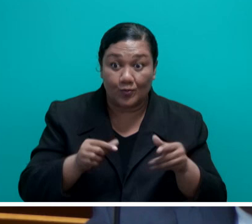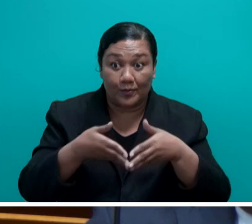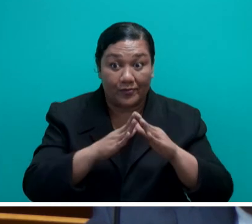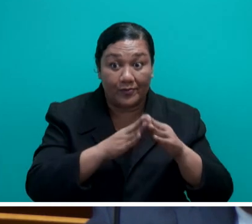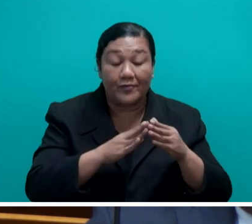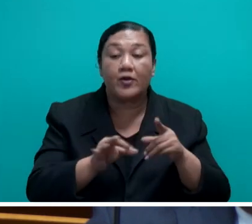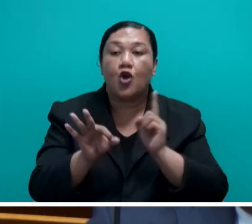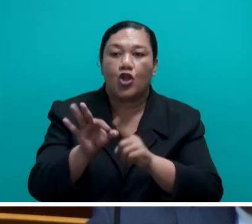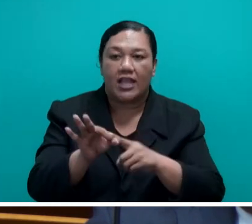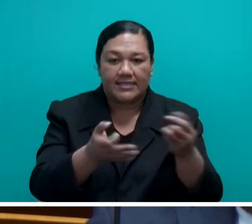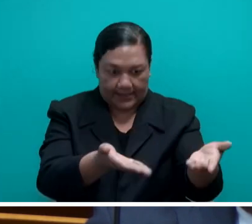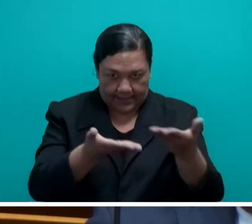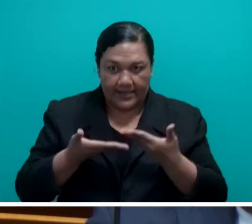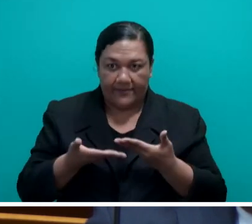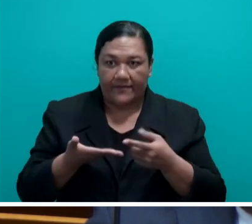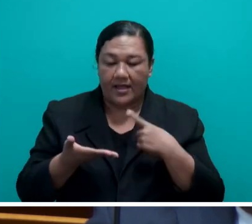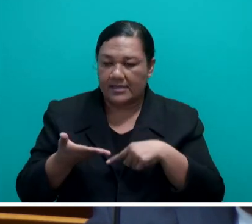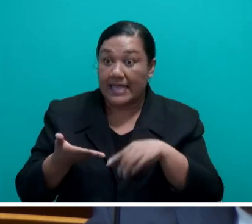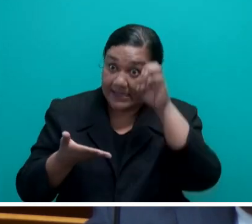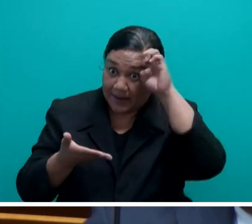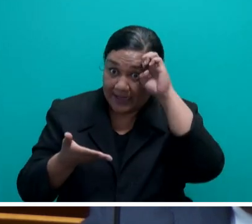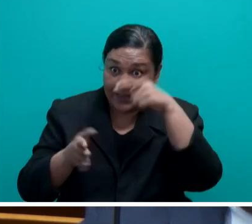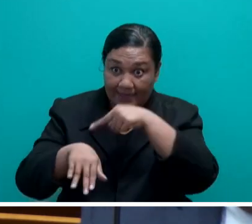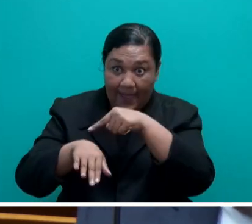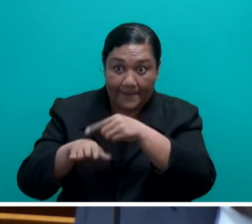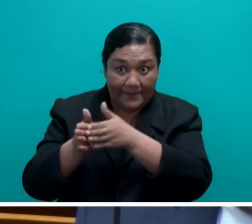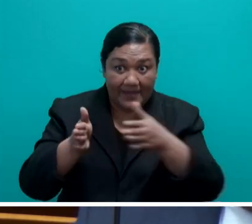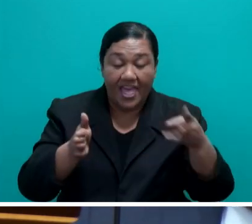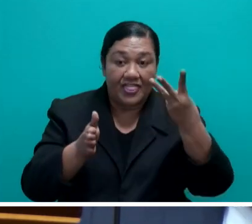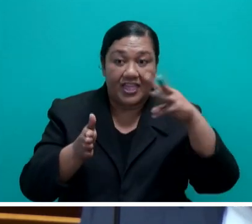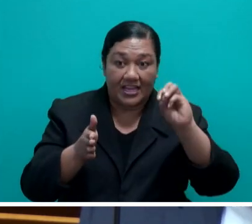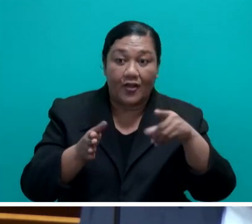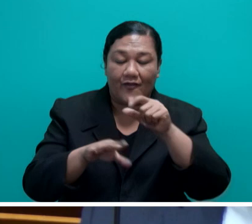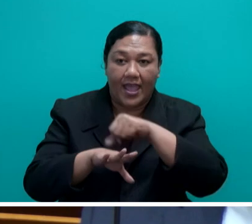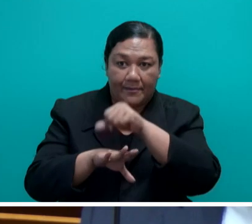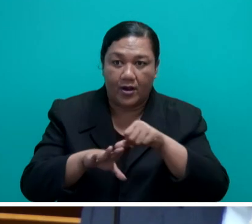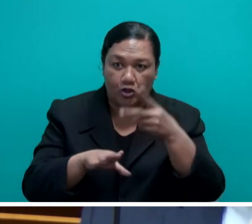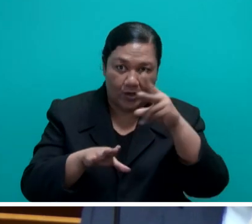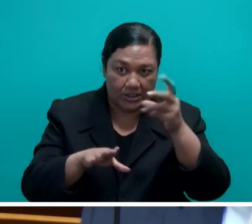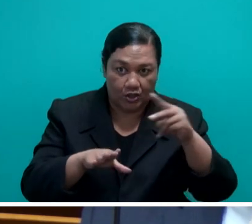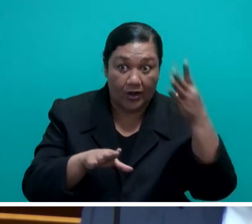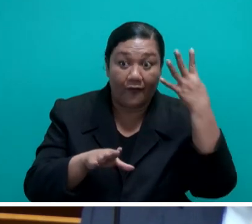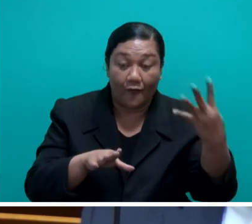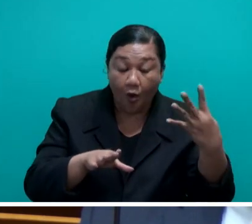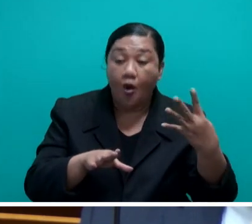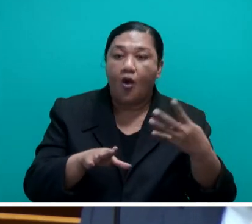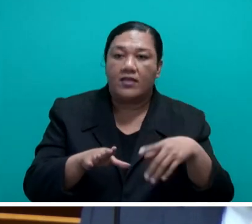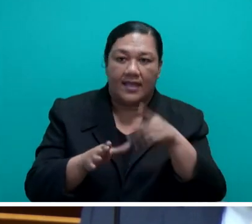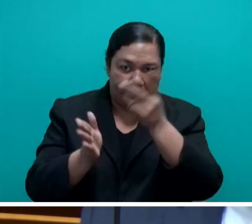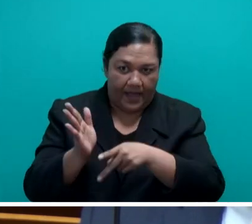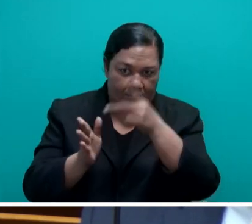quotations. Expected timeline by 30th April 2024, that's for Phase 2.